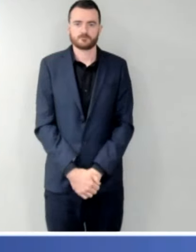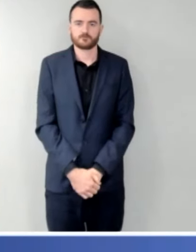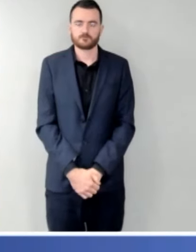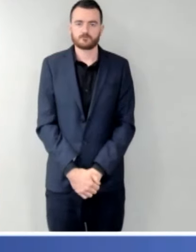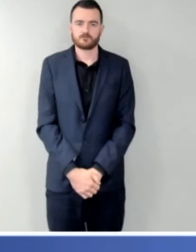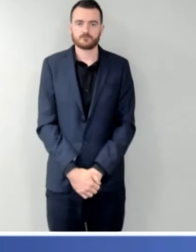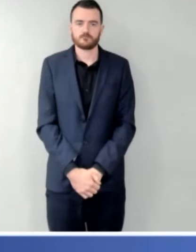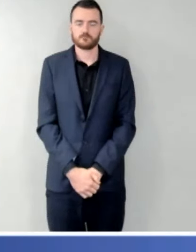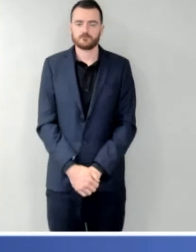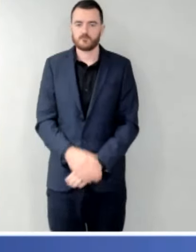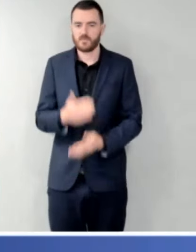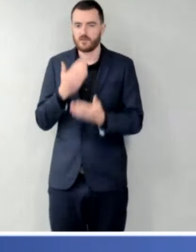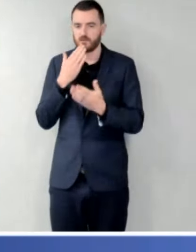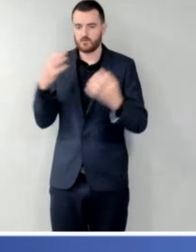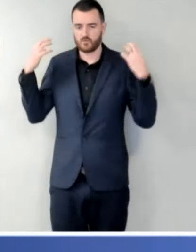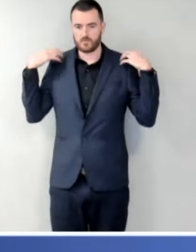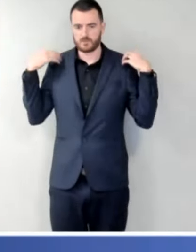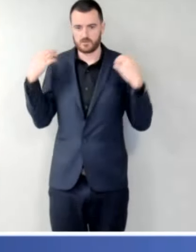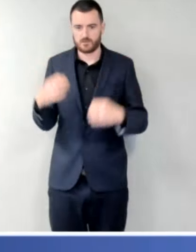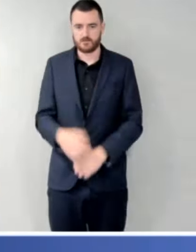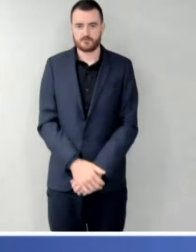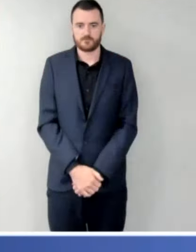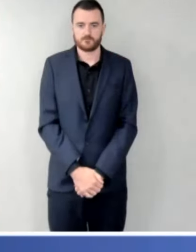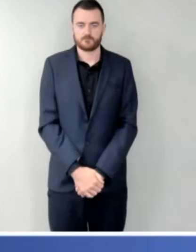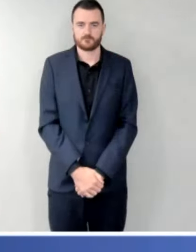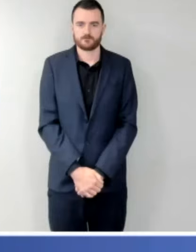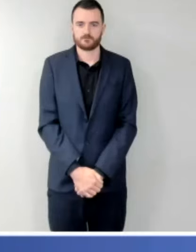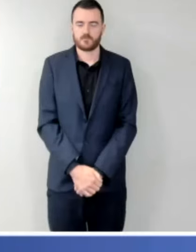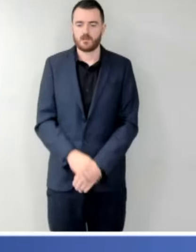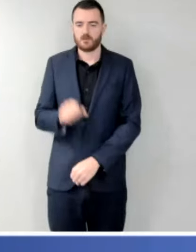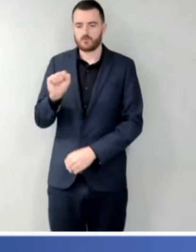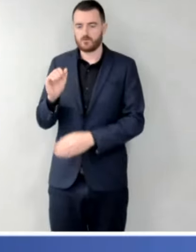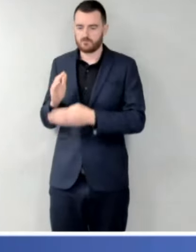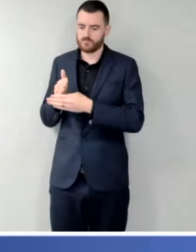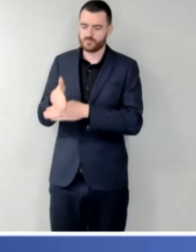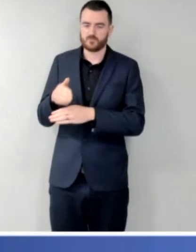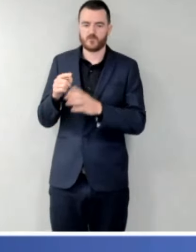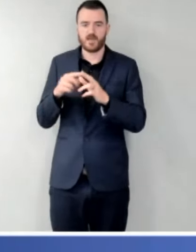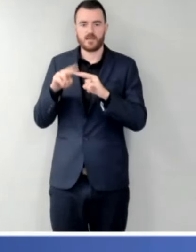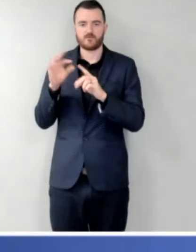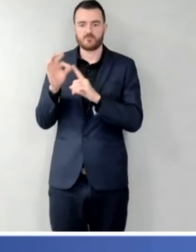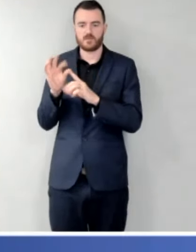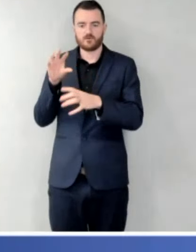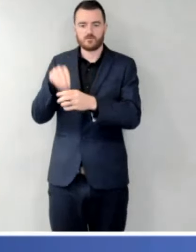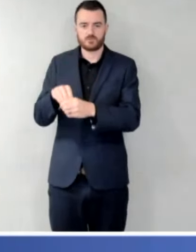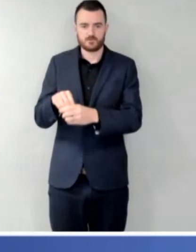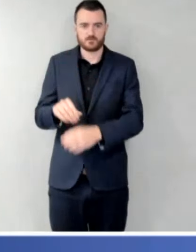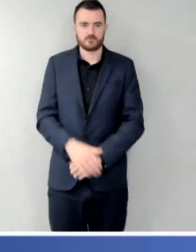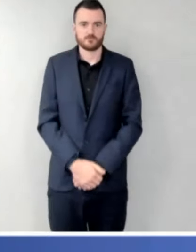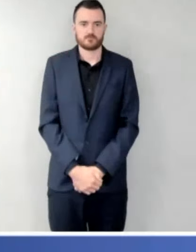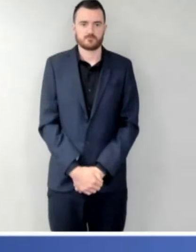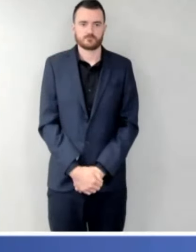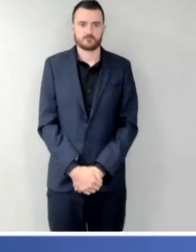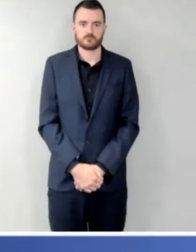Thank you, Commissioner, for those heartfelt words and the contribution of those members. Today is a time to remember